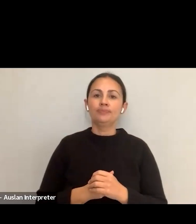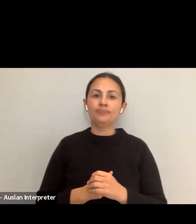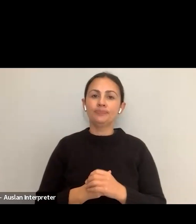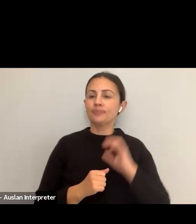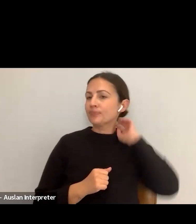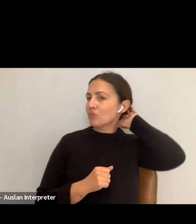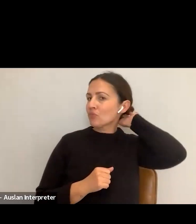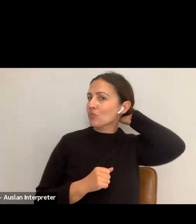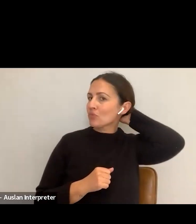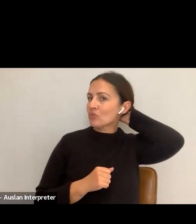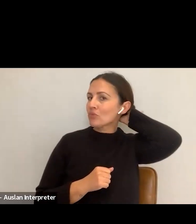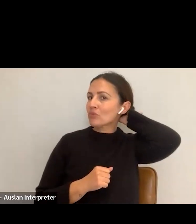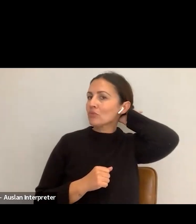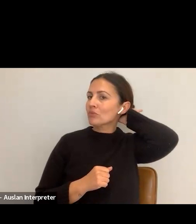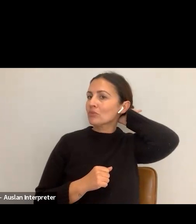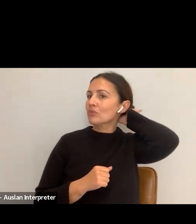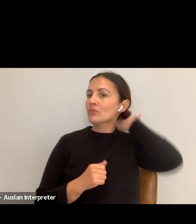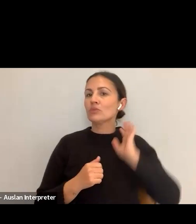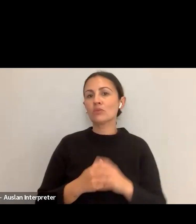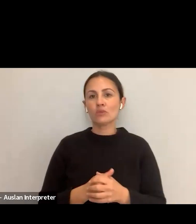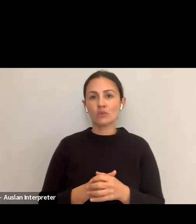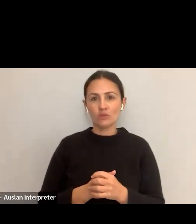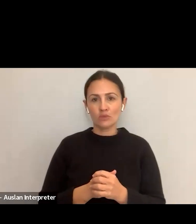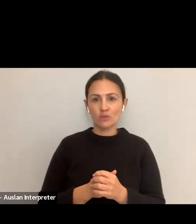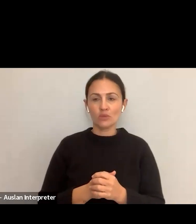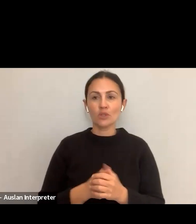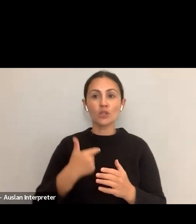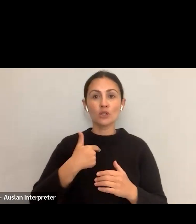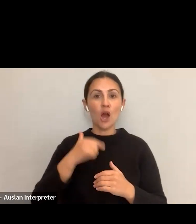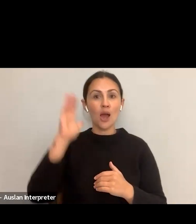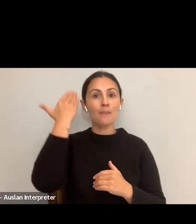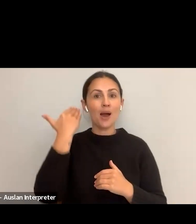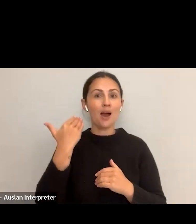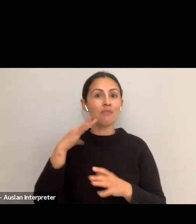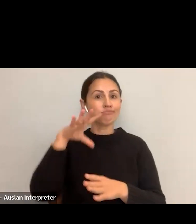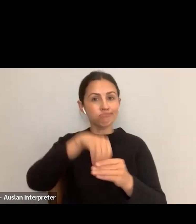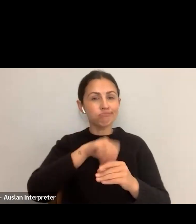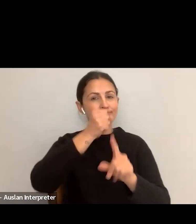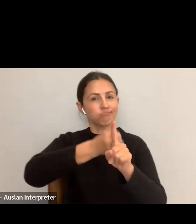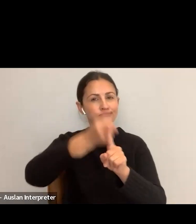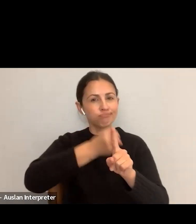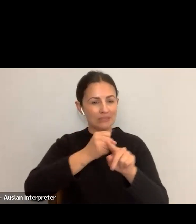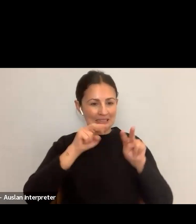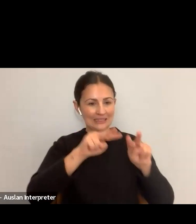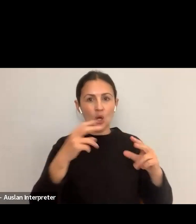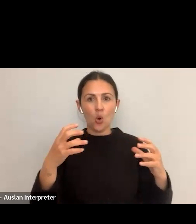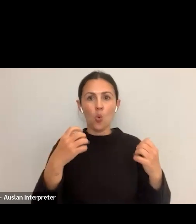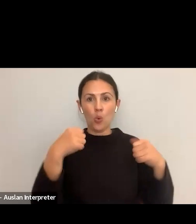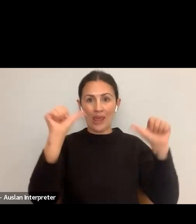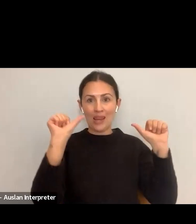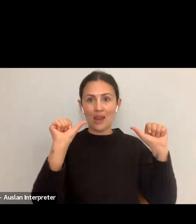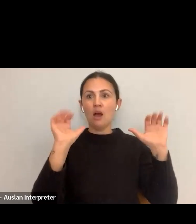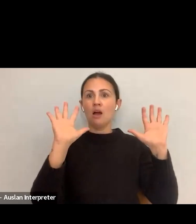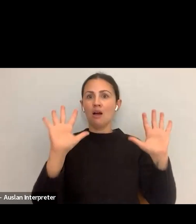Having said that, there have been, the small wins that I've enjoyed have been being able to table something as simple as, what's